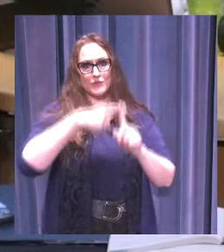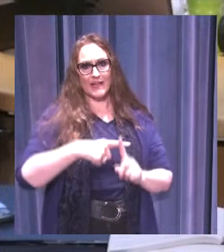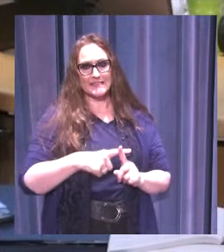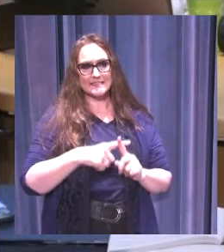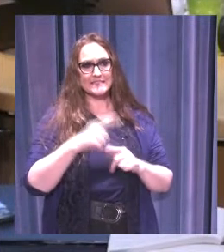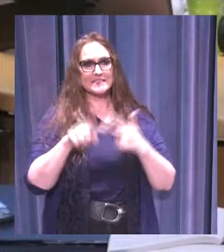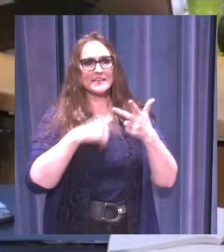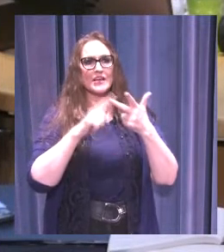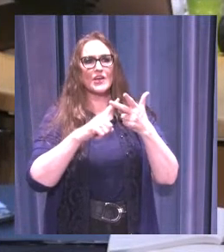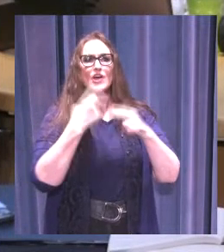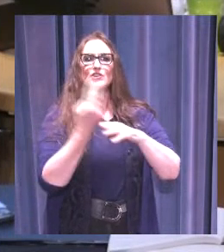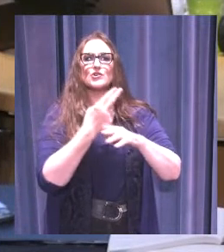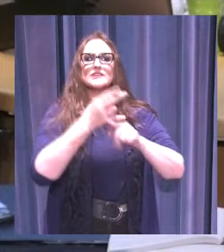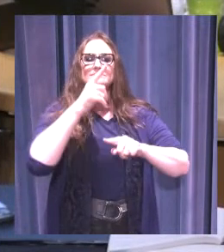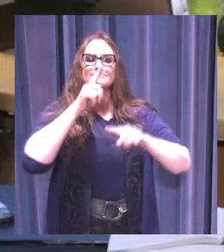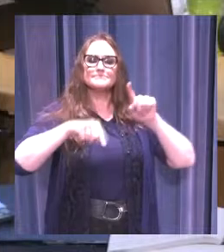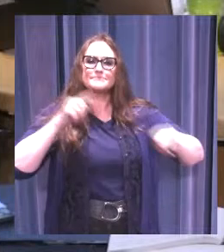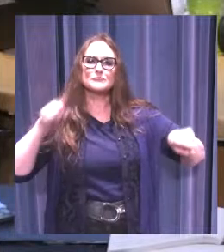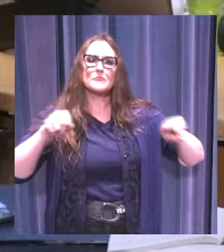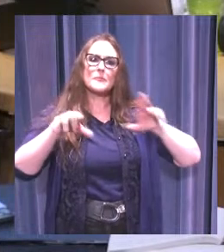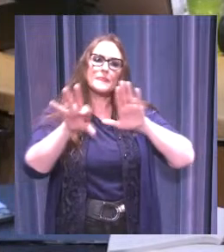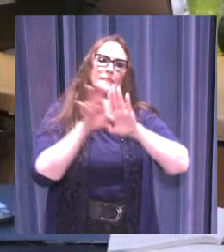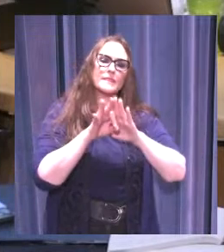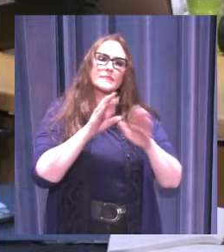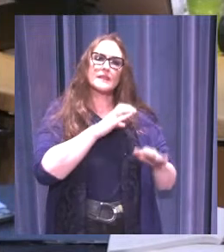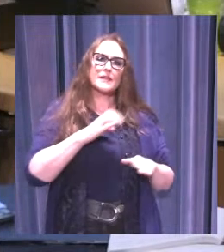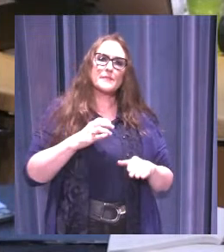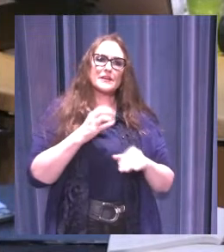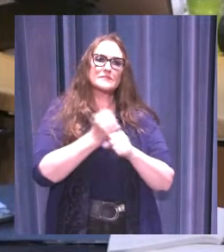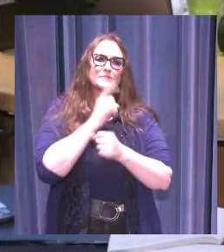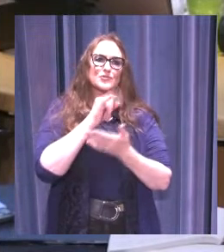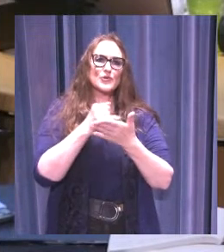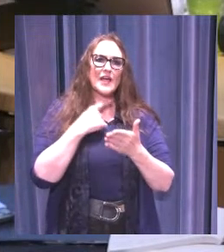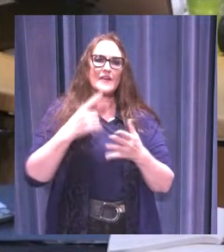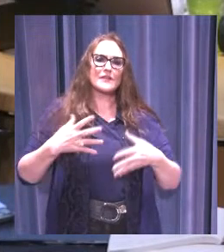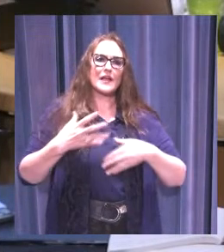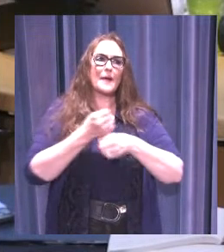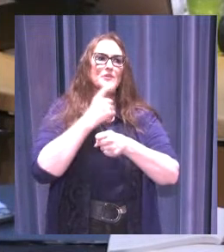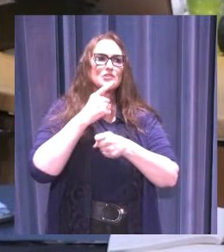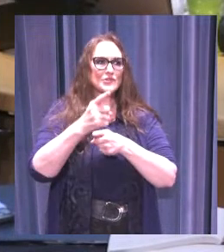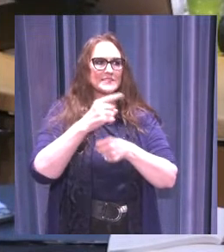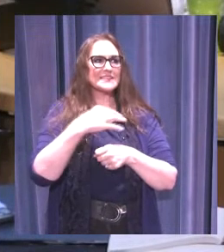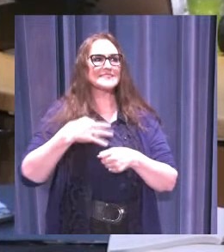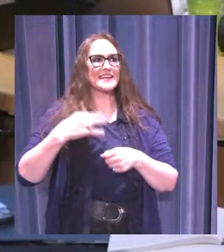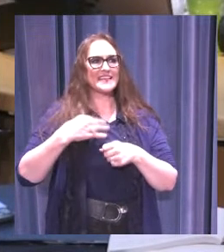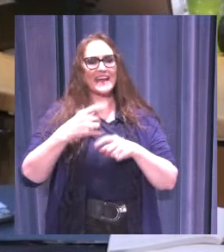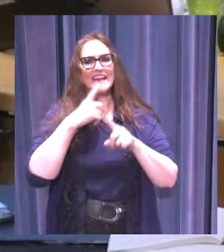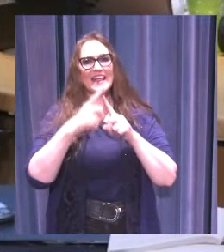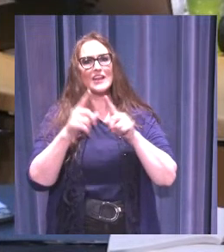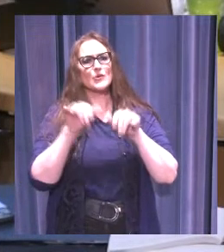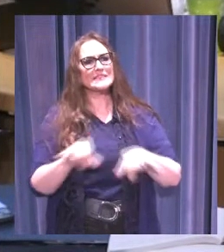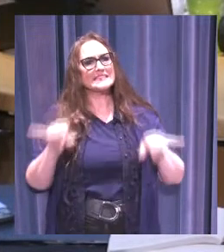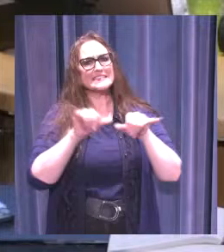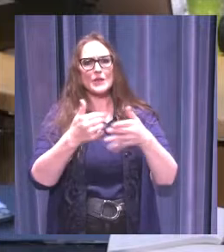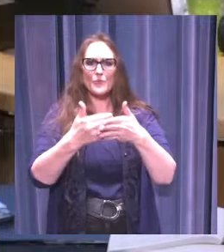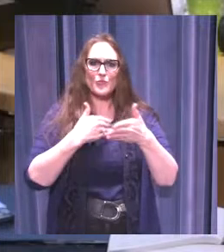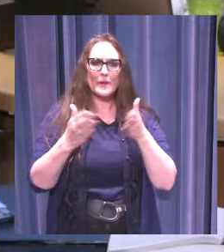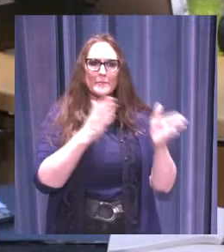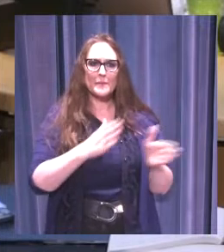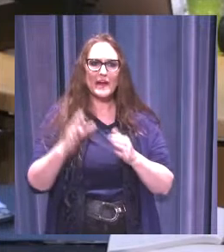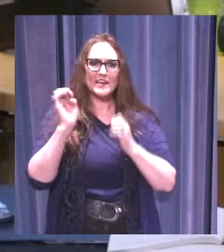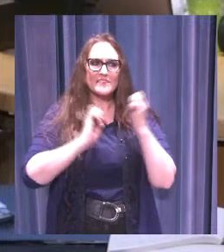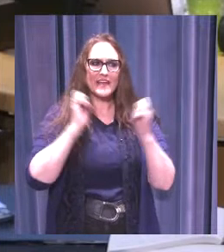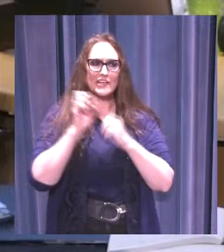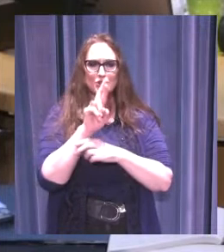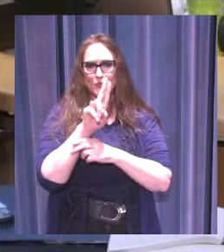utilizing a diverse selection committee to ensure comprehensive candidate evaluation using a consistent pre-prepared evaluation